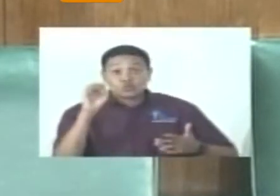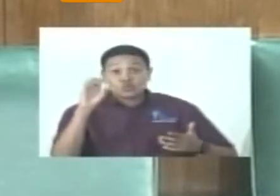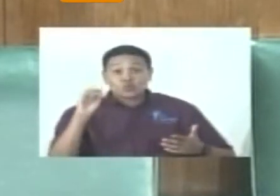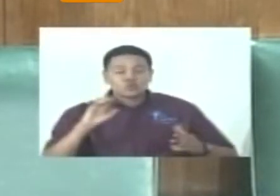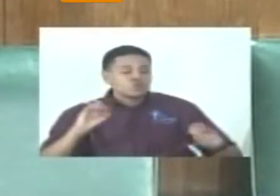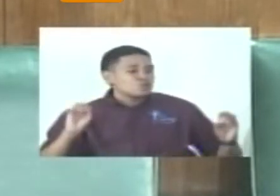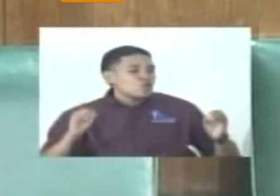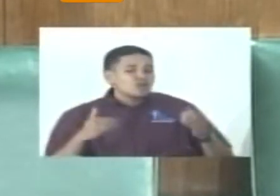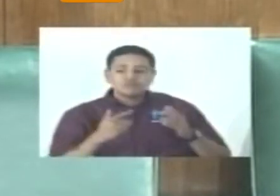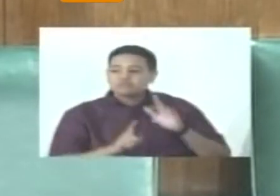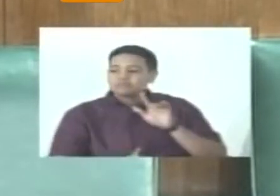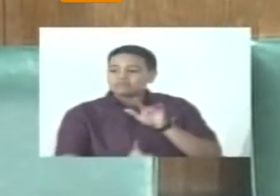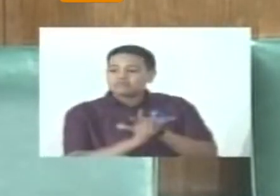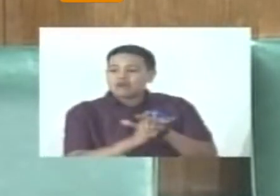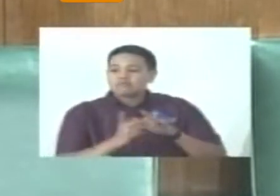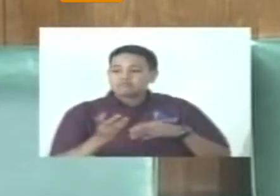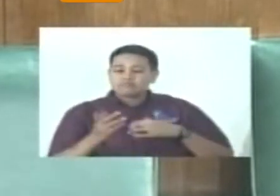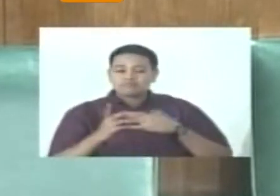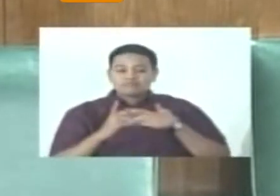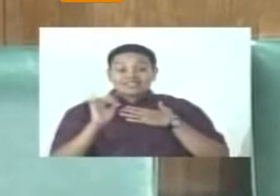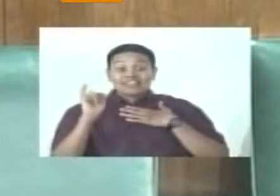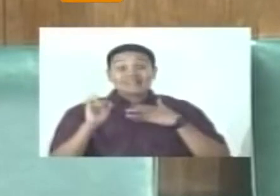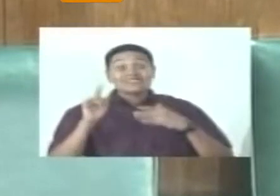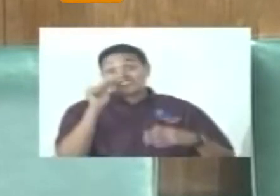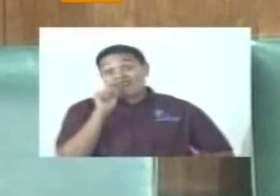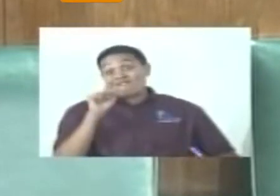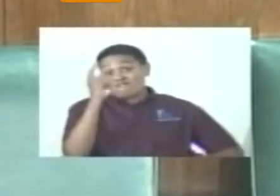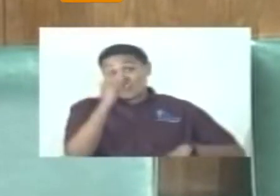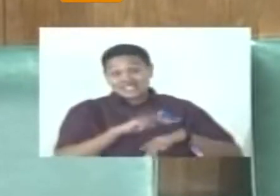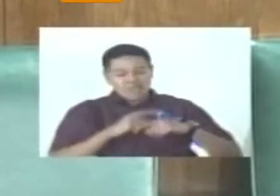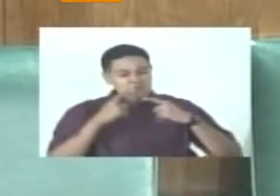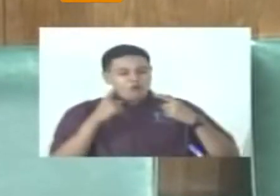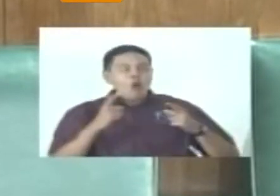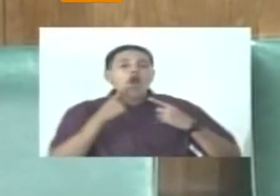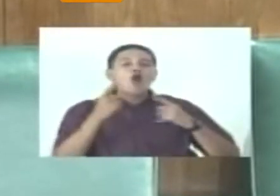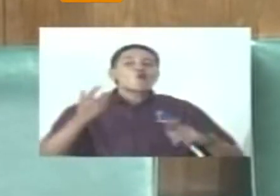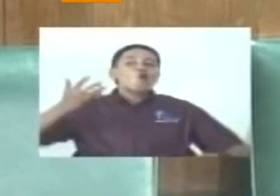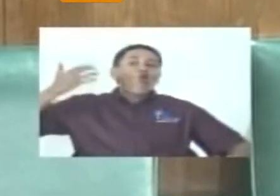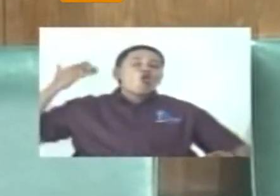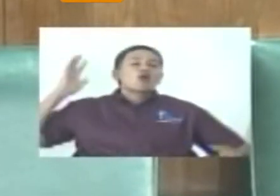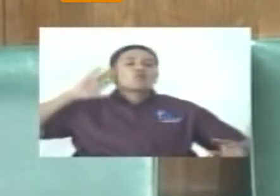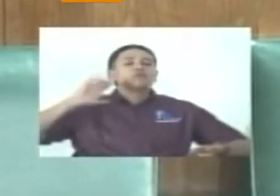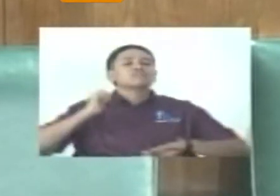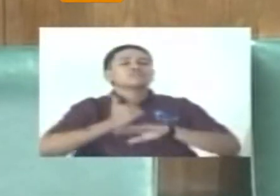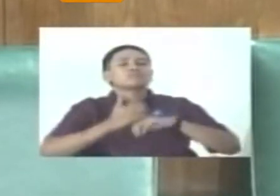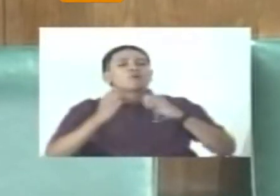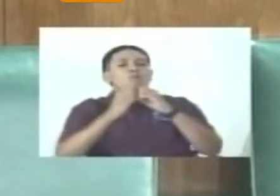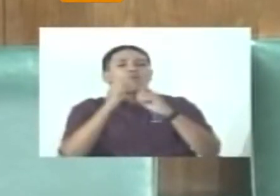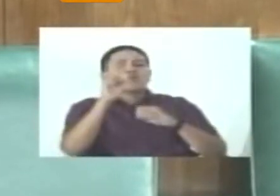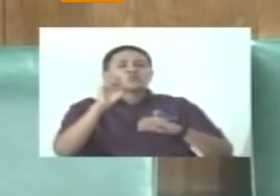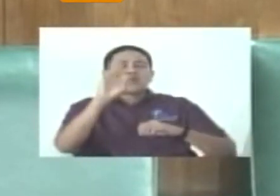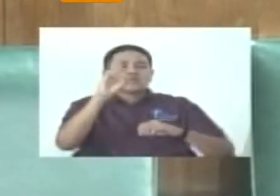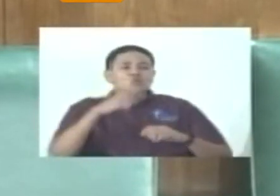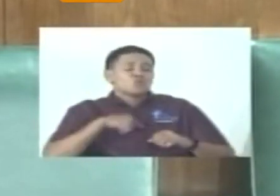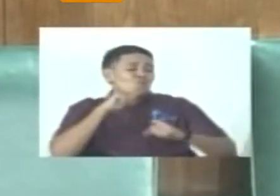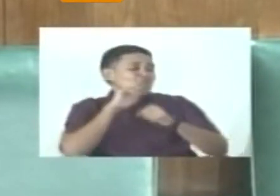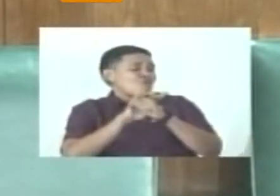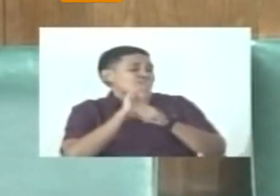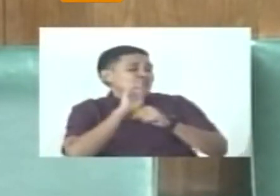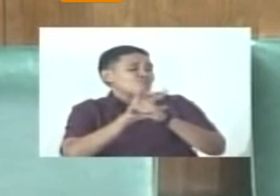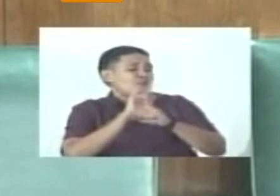8 months, nothing. And that wasn't the first time they announced more Zozos. So we have promises of